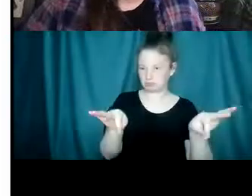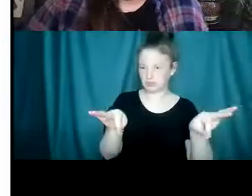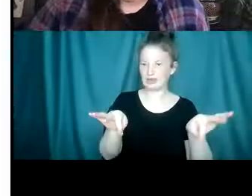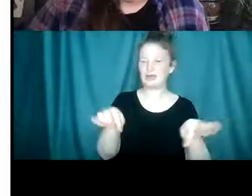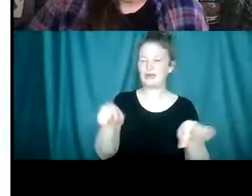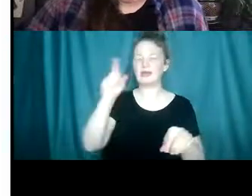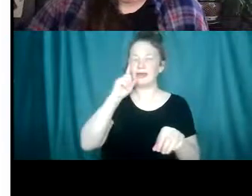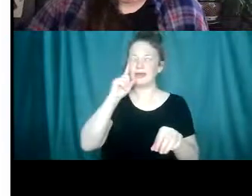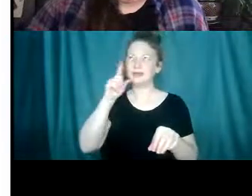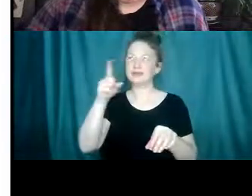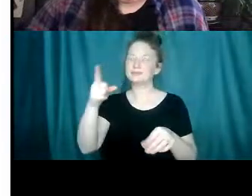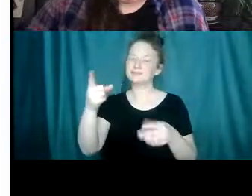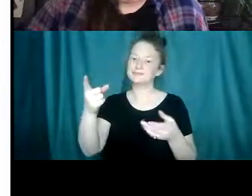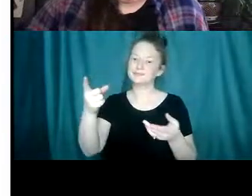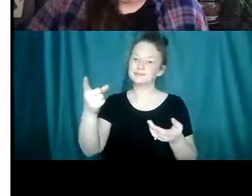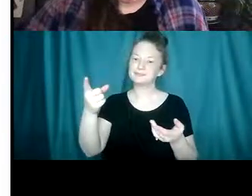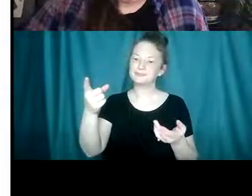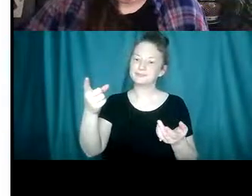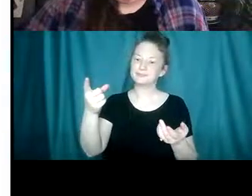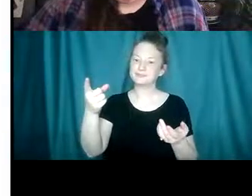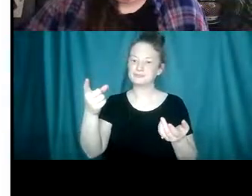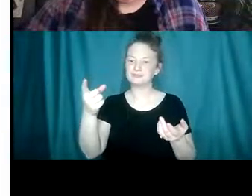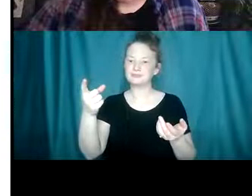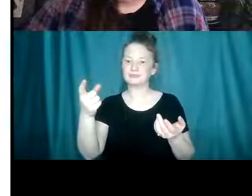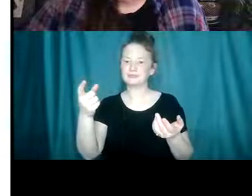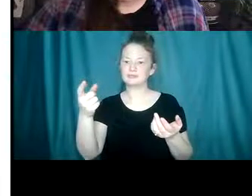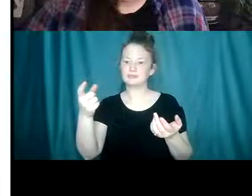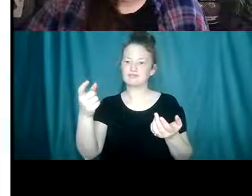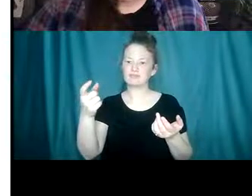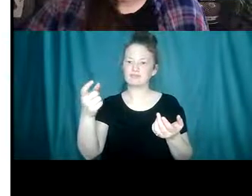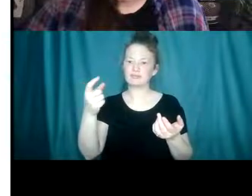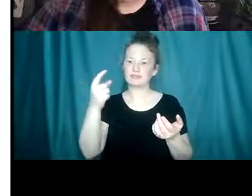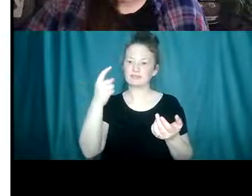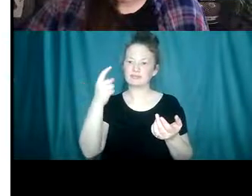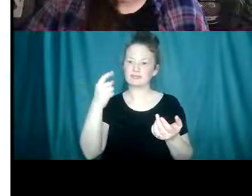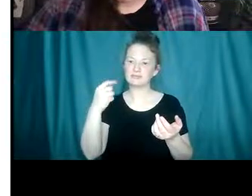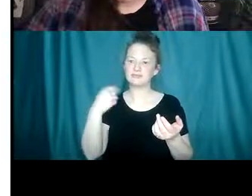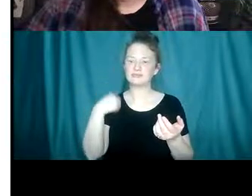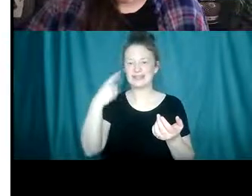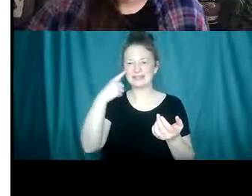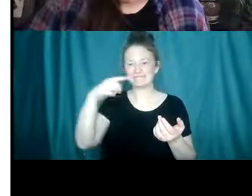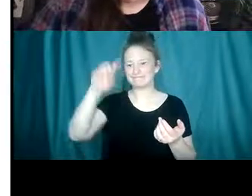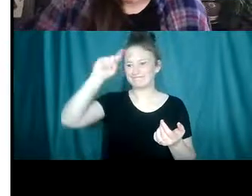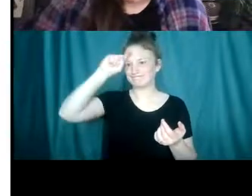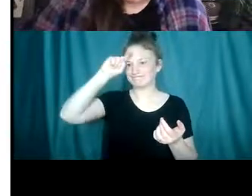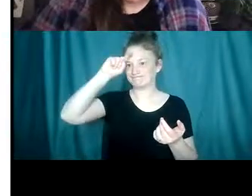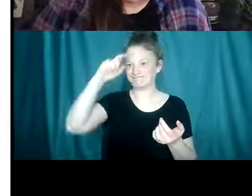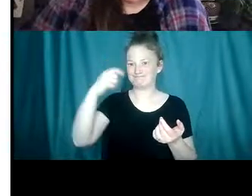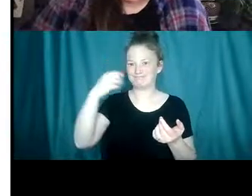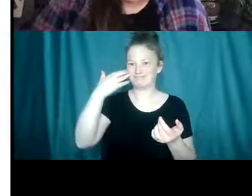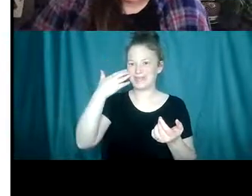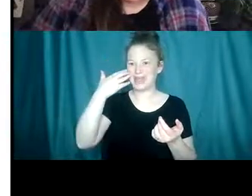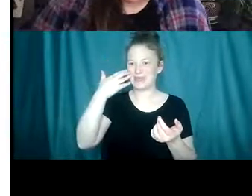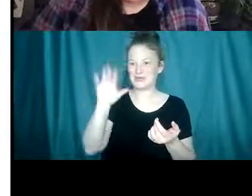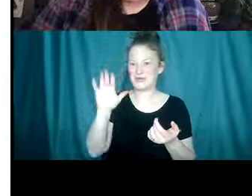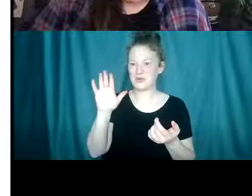think there's something out there to do, but I think there's still a lot more unknowns. So I'm not really